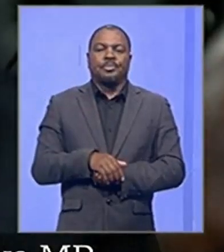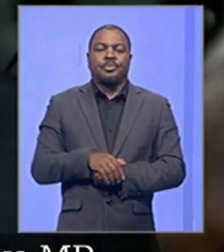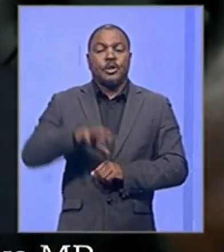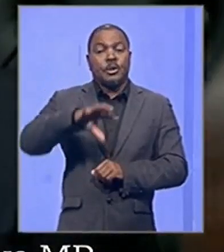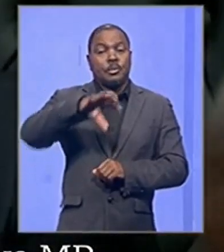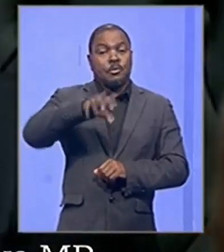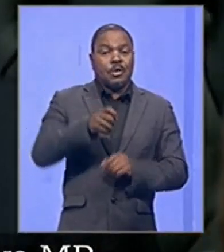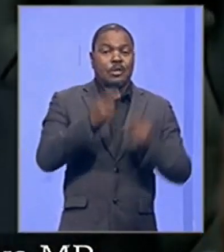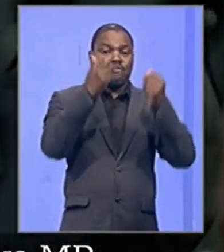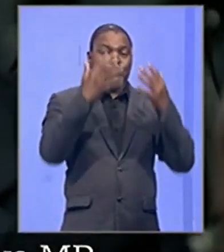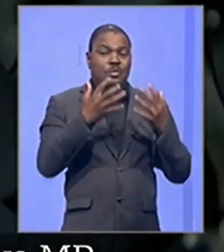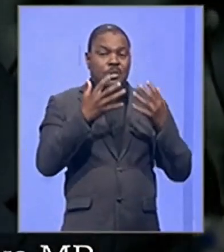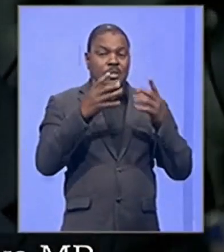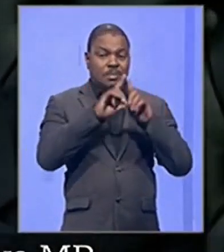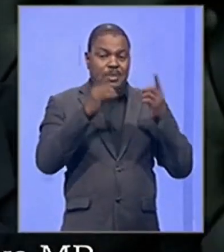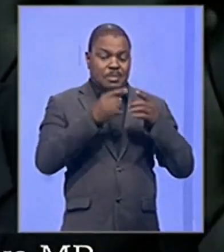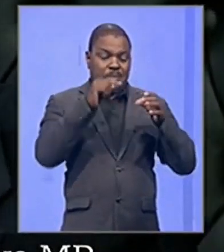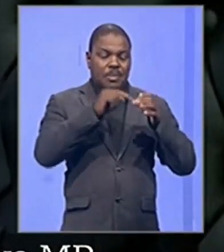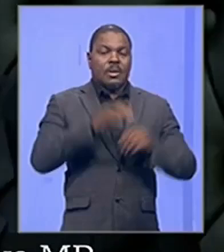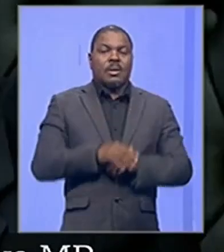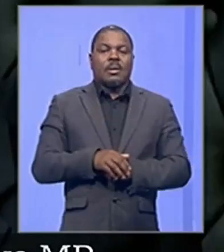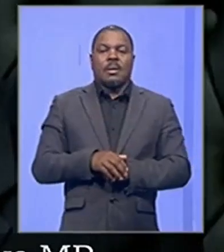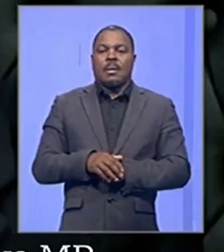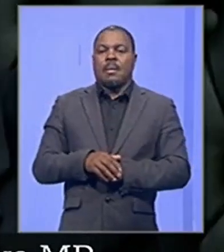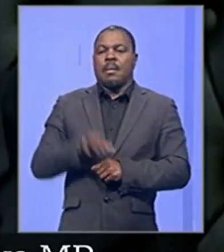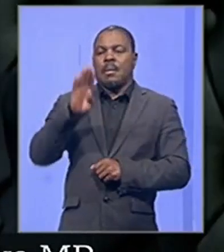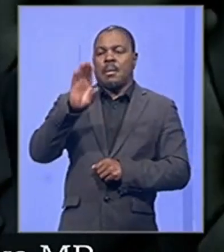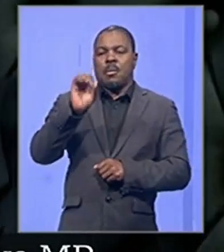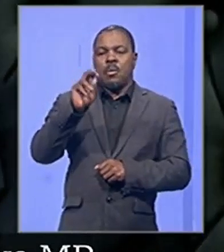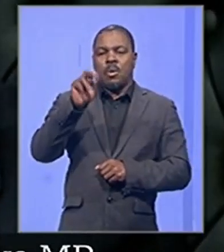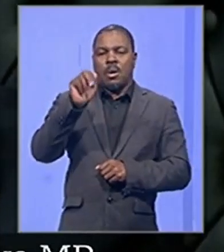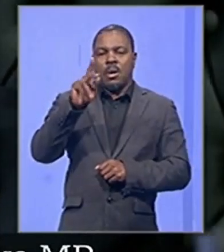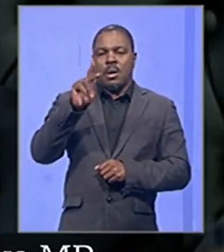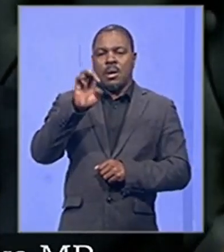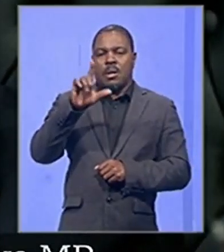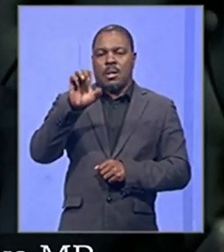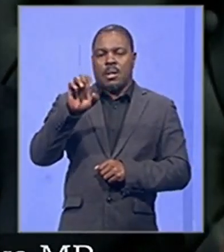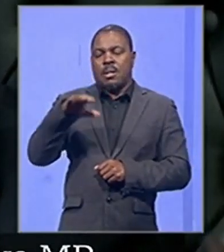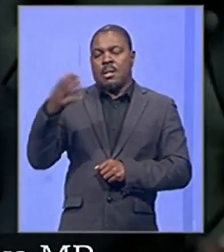Provincial Treasurer, Mr. Bonakele Amos Maju.